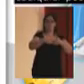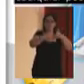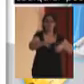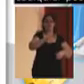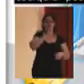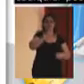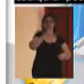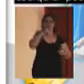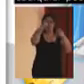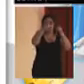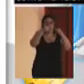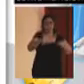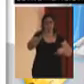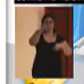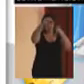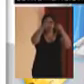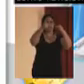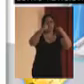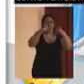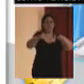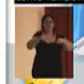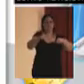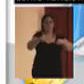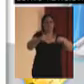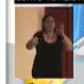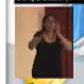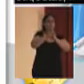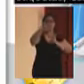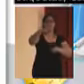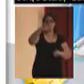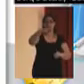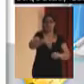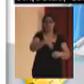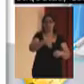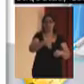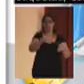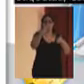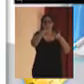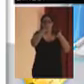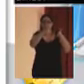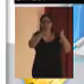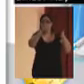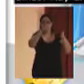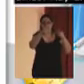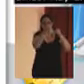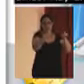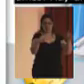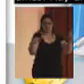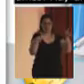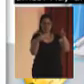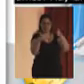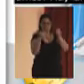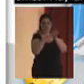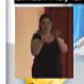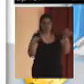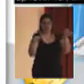So how does this work? Well, we have certain labels or tags. They have a single code, a unique code. There is a reader.